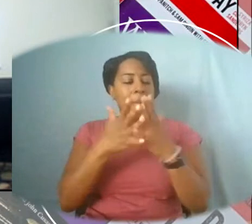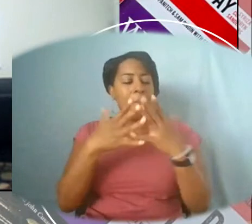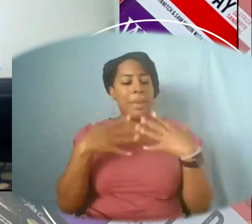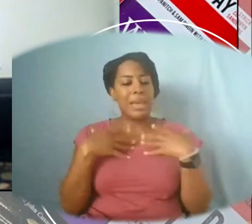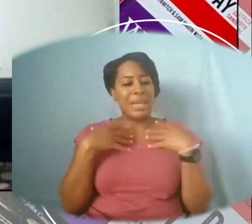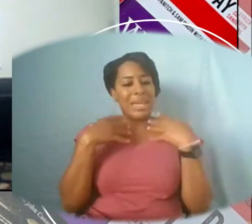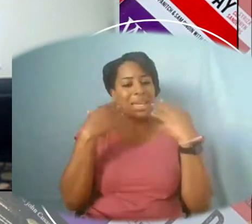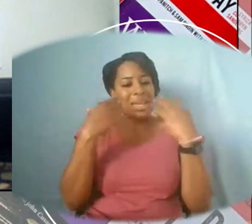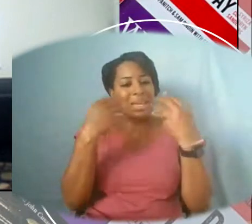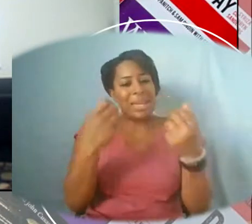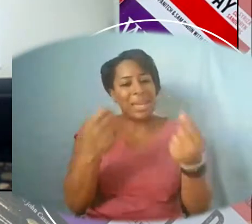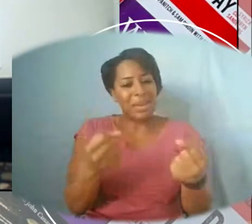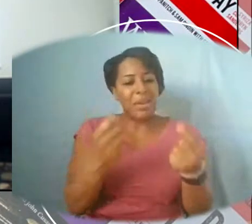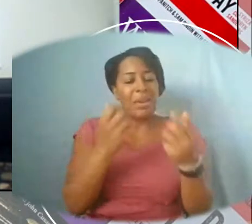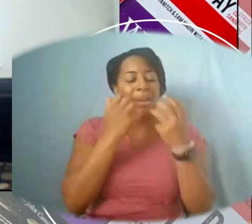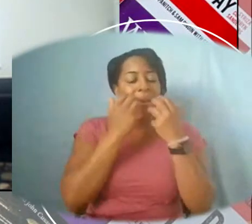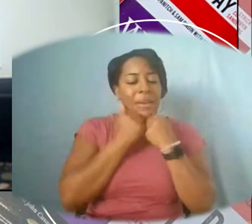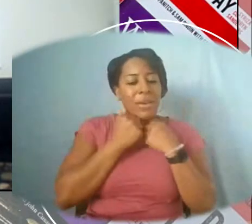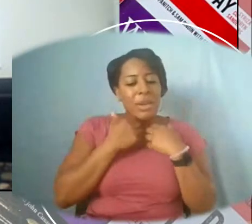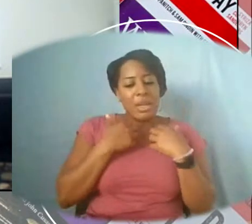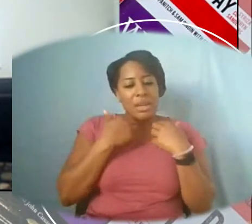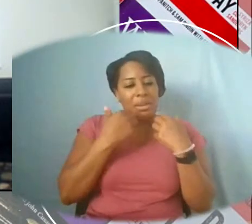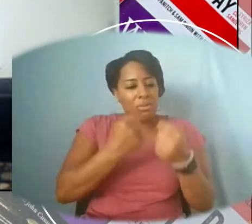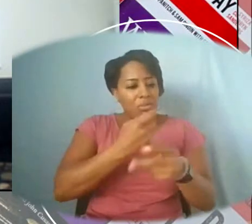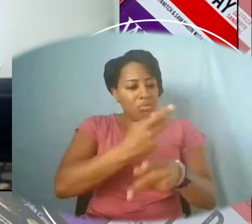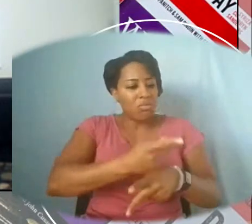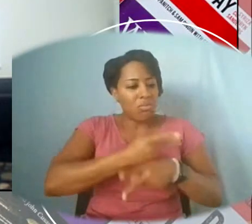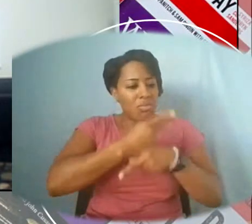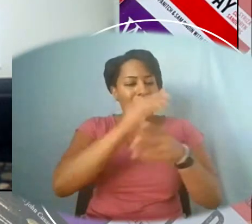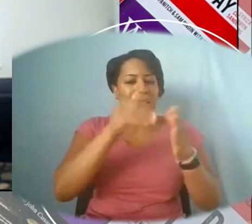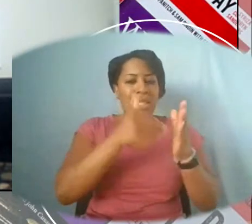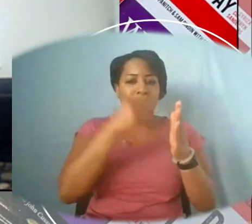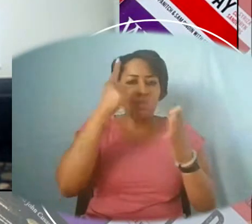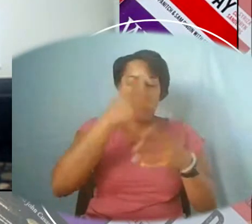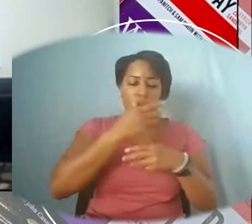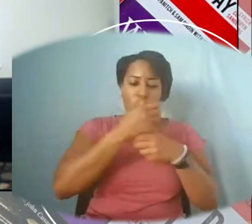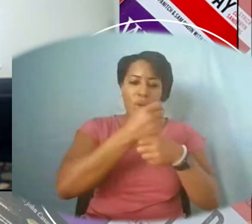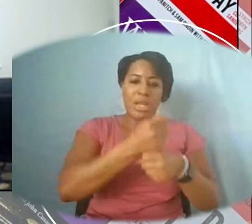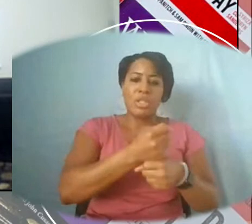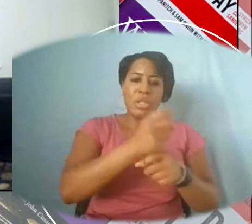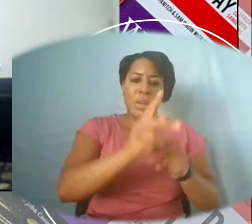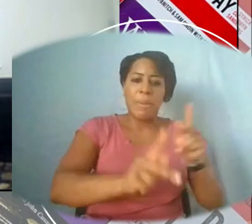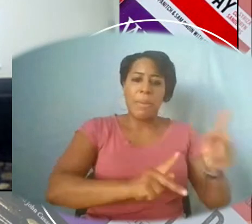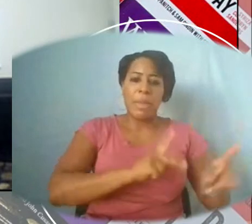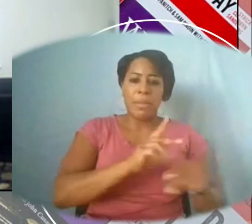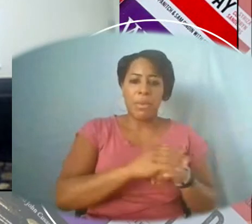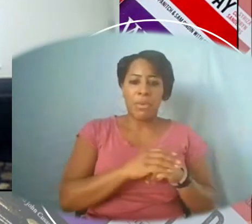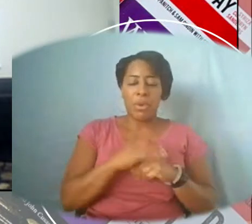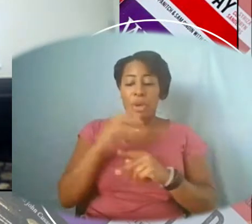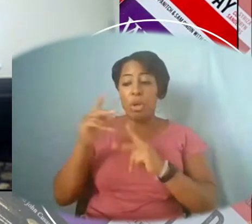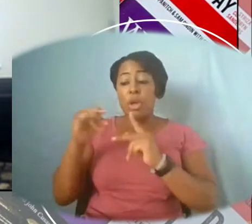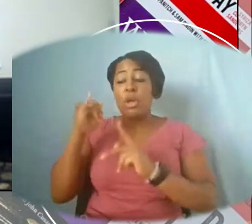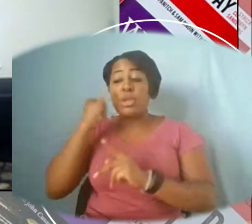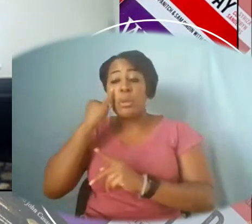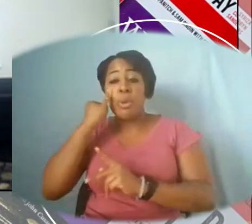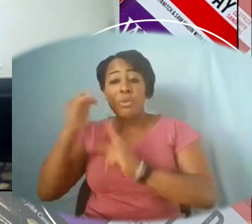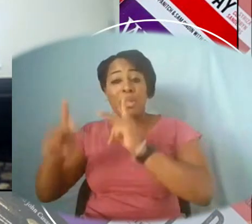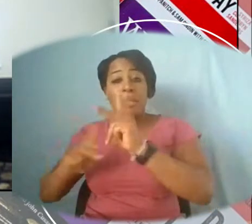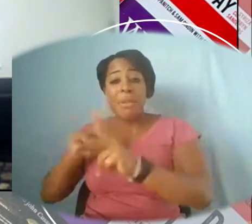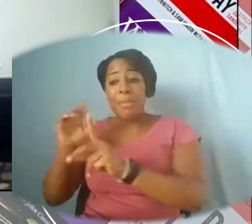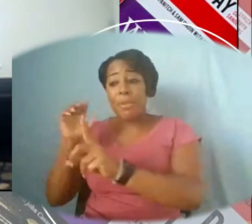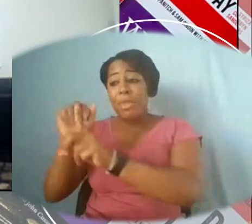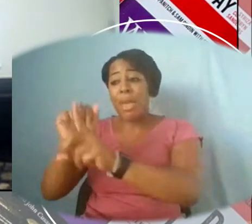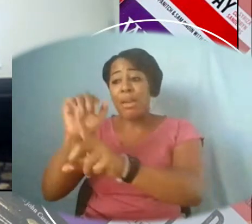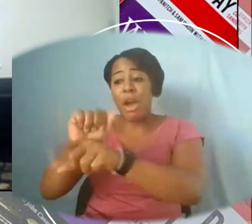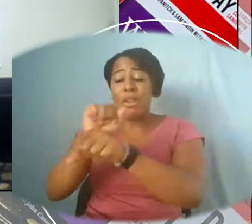courageous caretakers. What if slave catchers caught and released the best back into empty